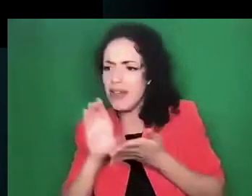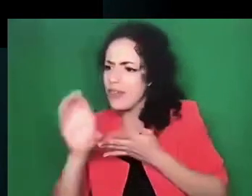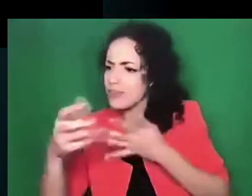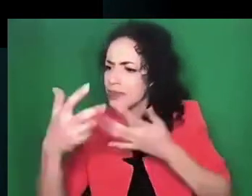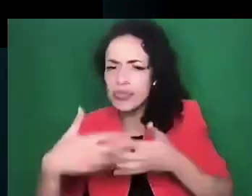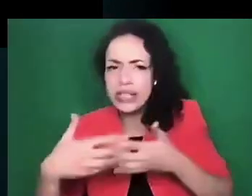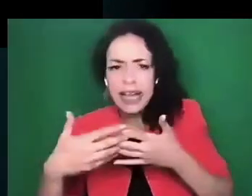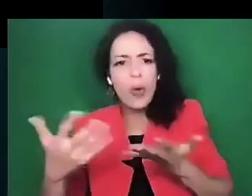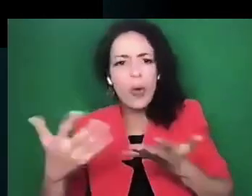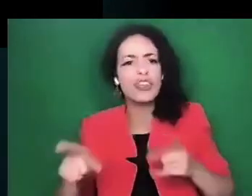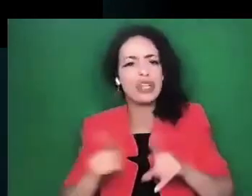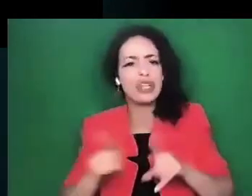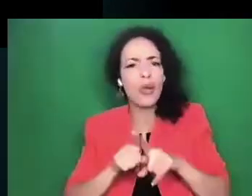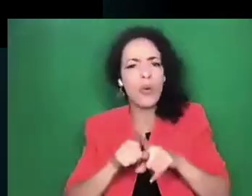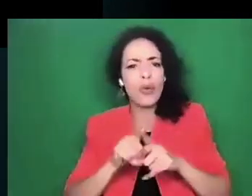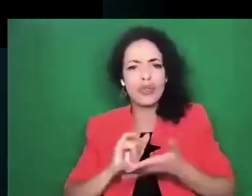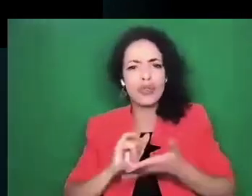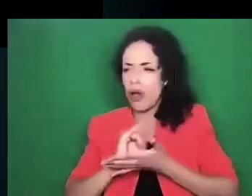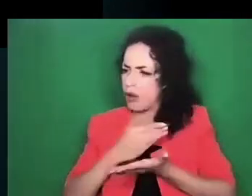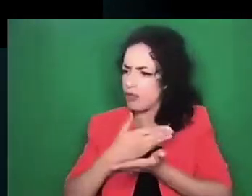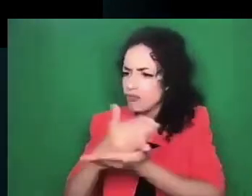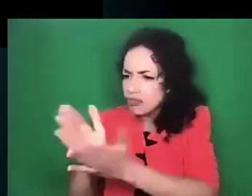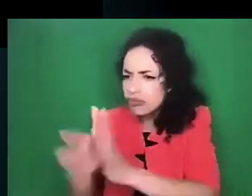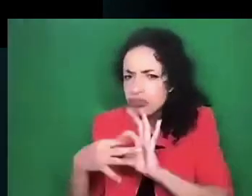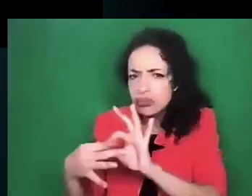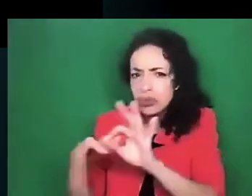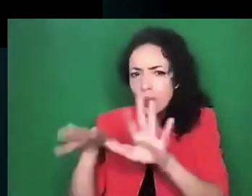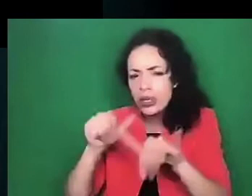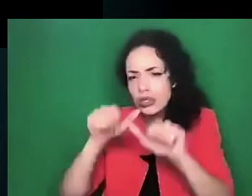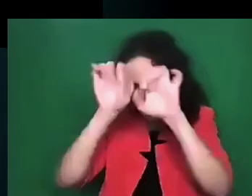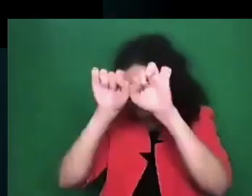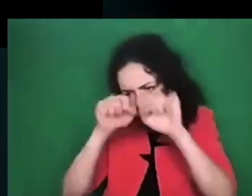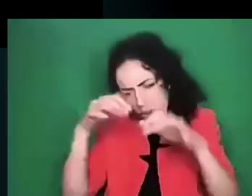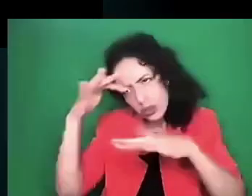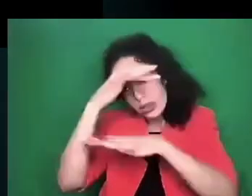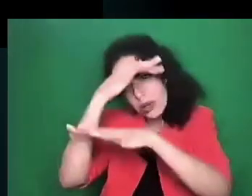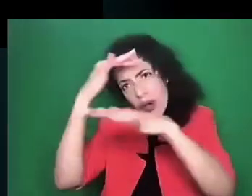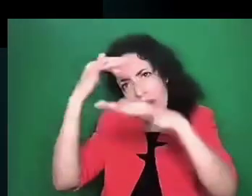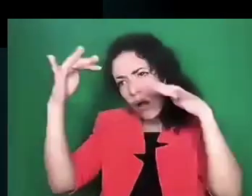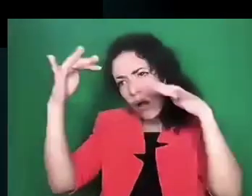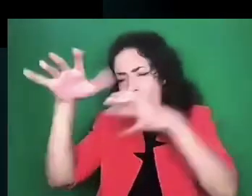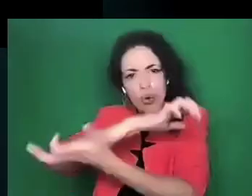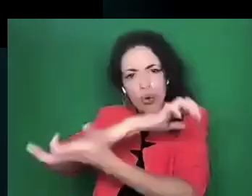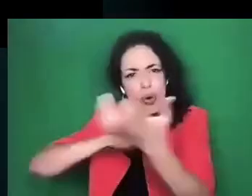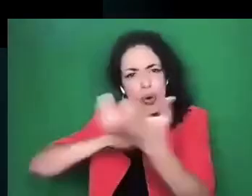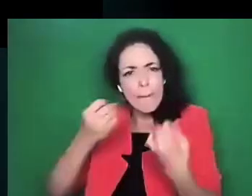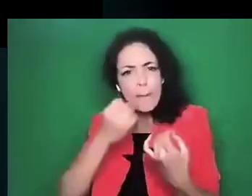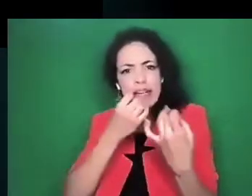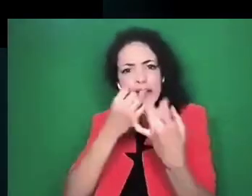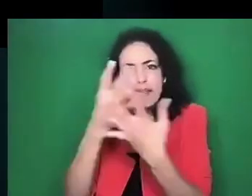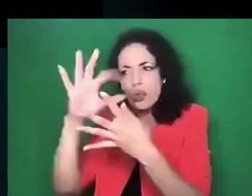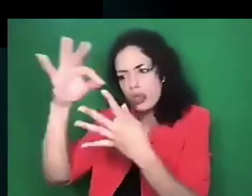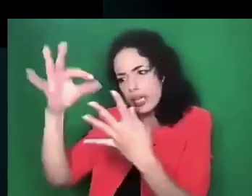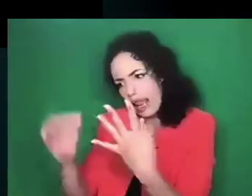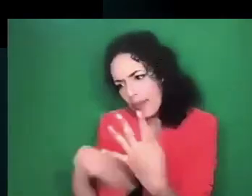complexity of the aesthetic references that a place like KitKat presented, and the kind of technology and economic rupture that could be needed today